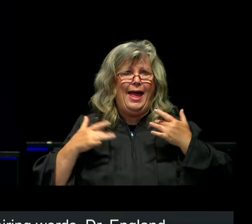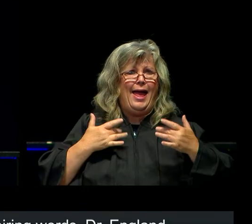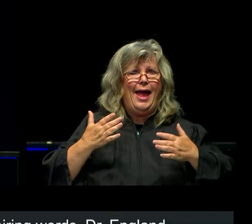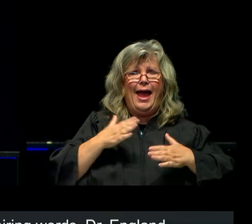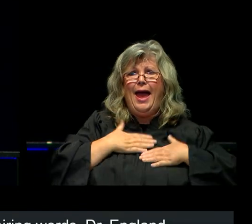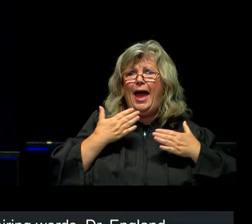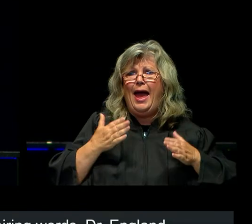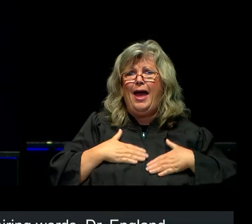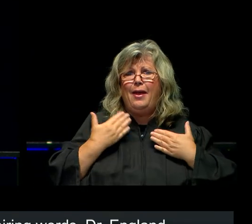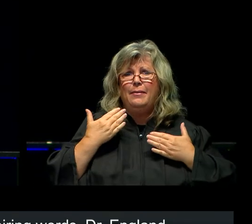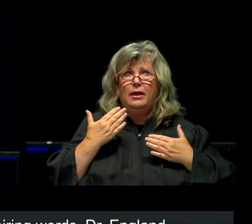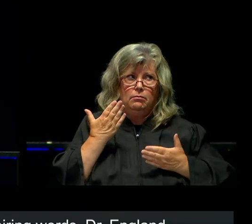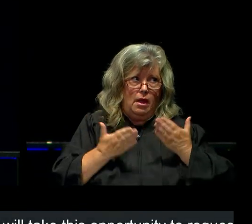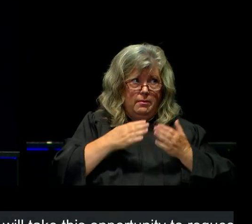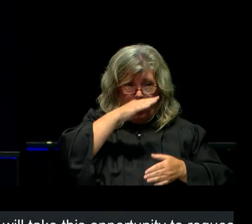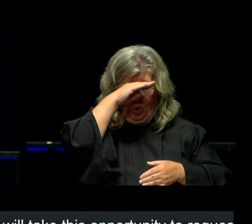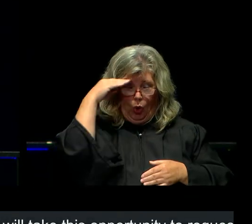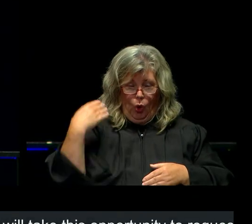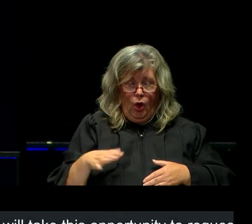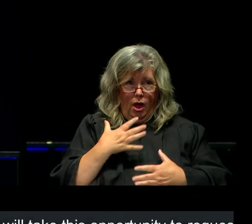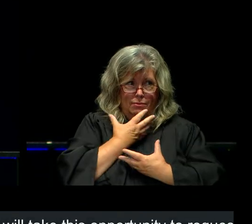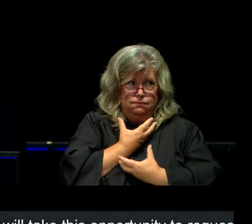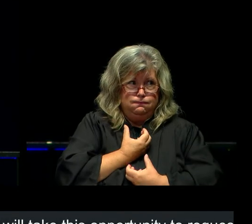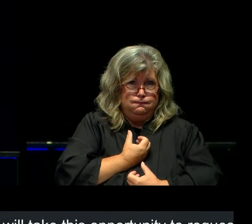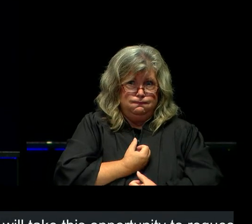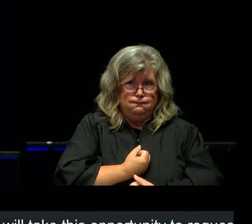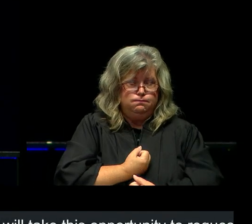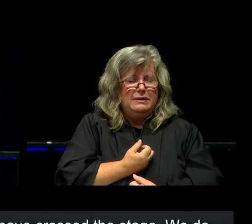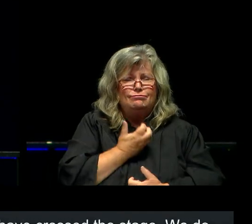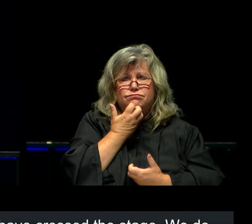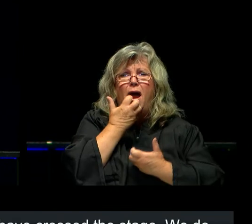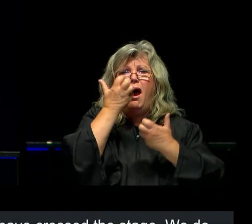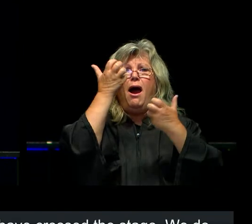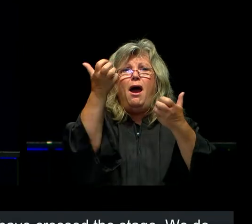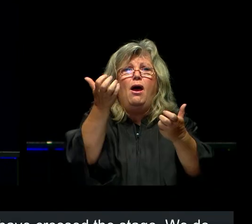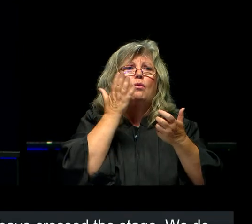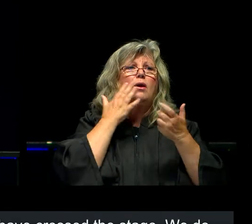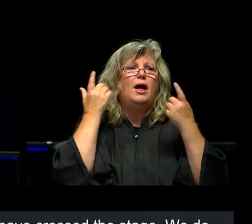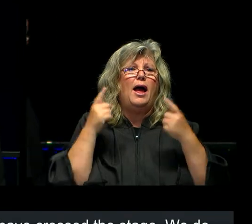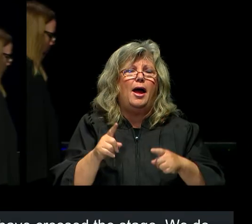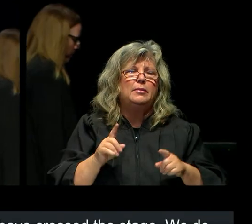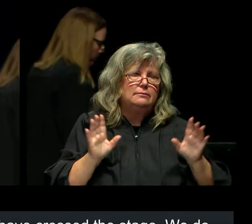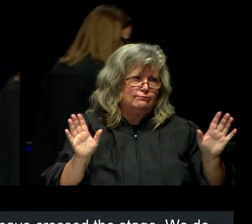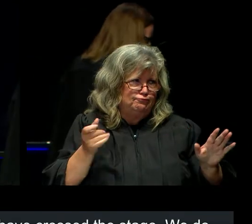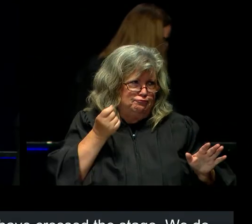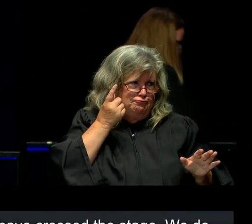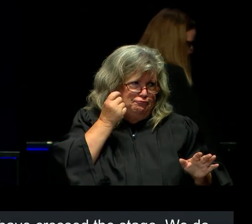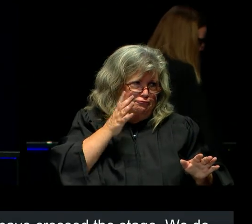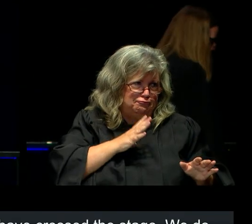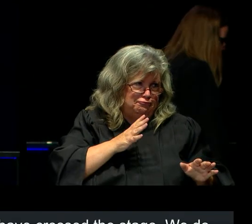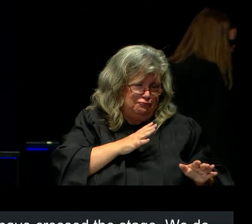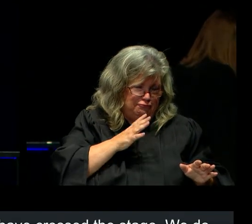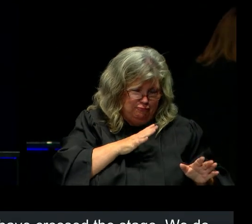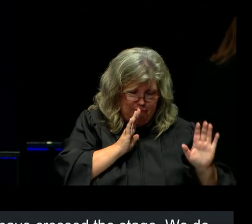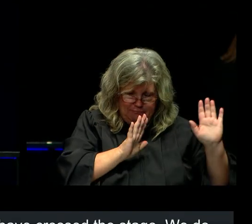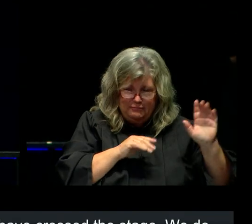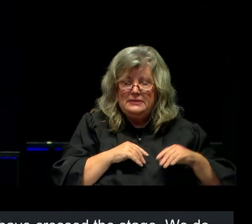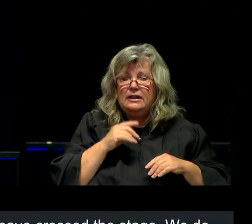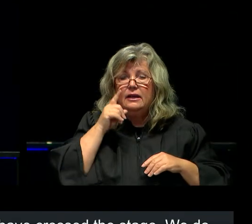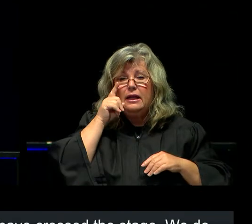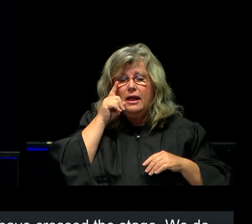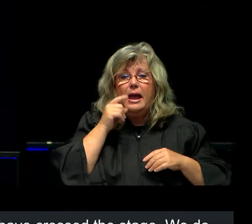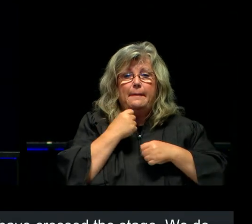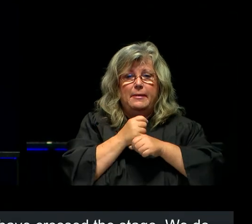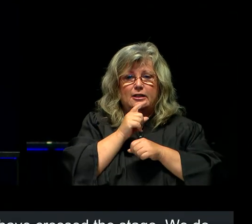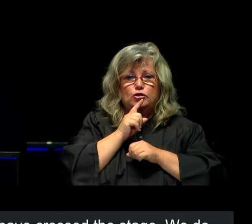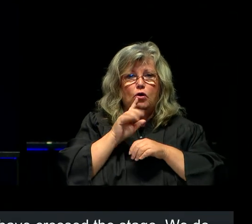enthusiasm, and even relief from family and friends. That's all part of your celebration. So, as all graduates are celebrated equally, we ask